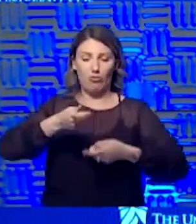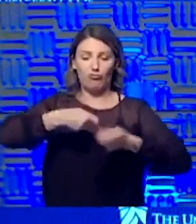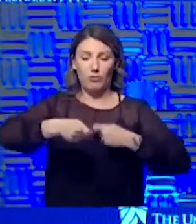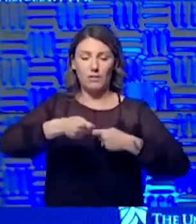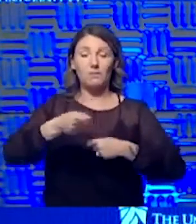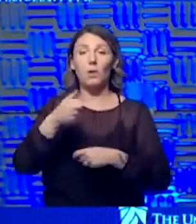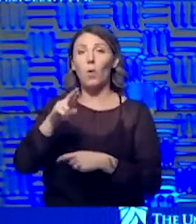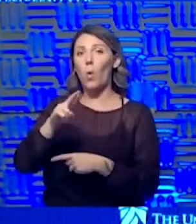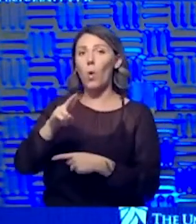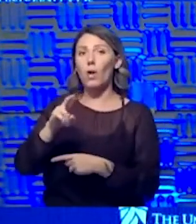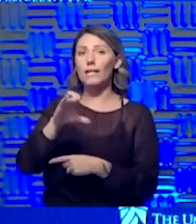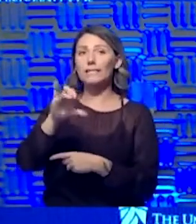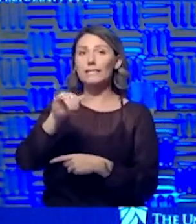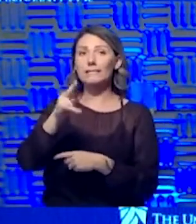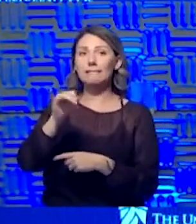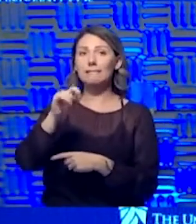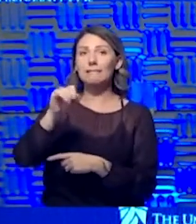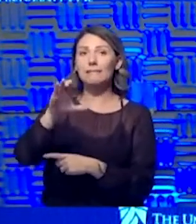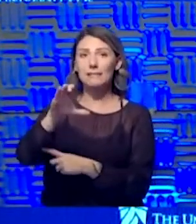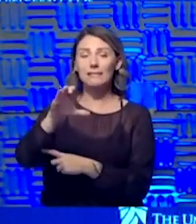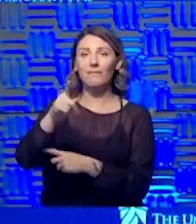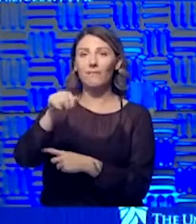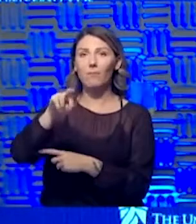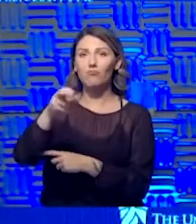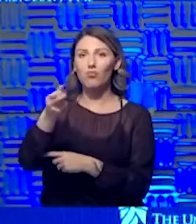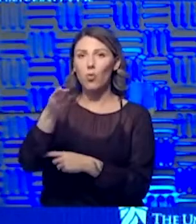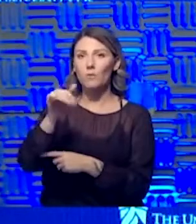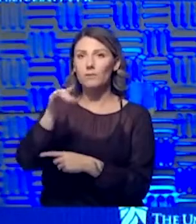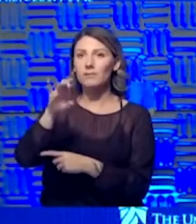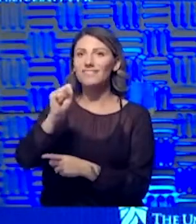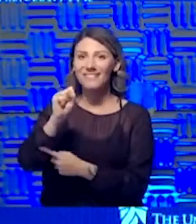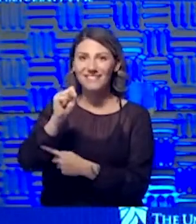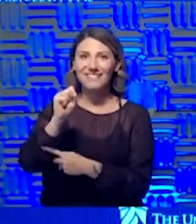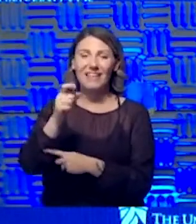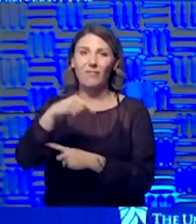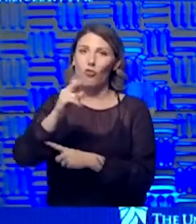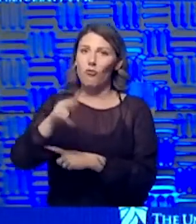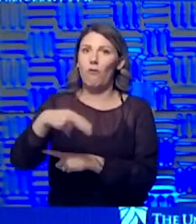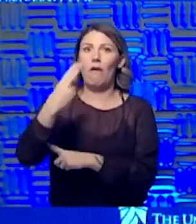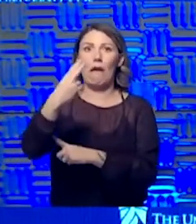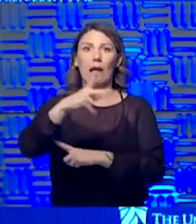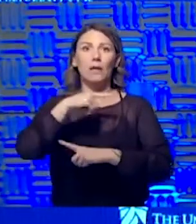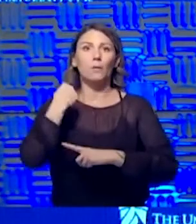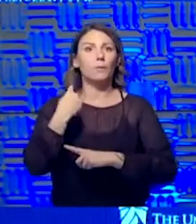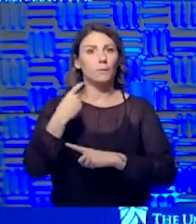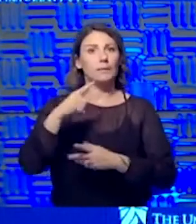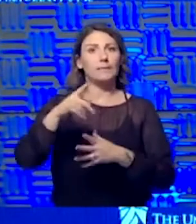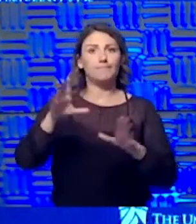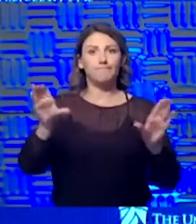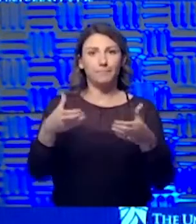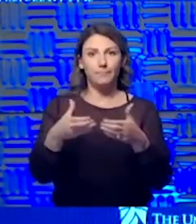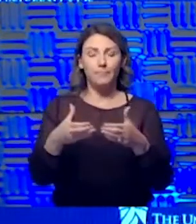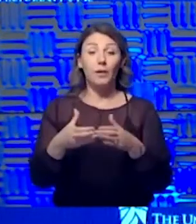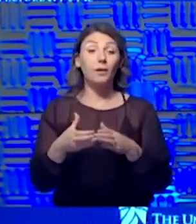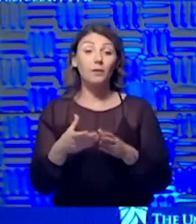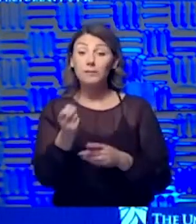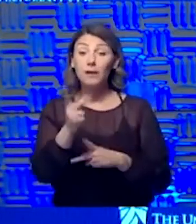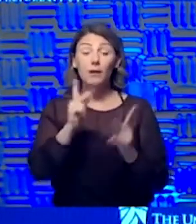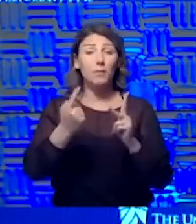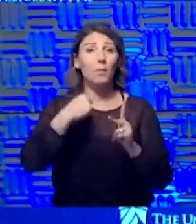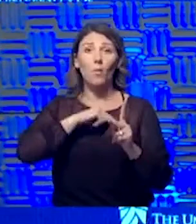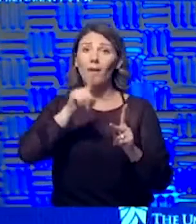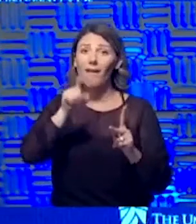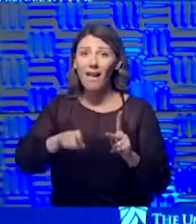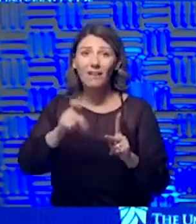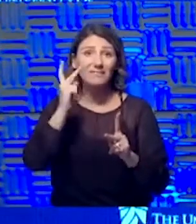and so also a very highly vulnerable patient population. And we think there are some of those folks we just need to see in person. And again, we've tried to design